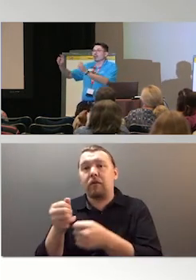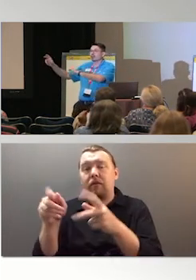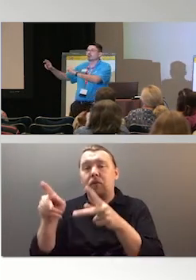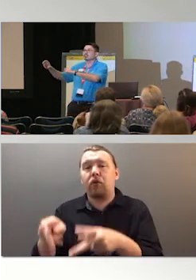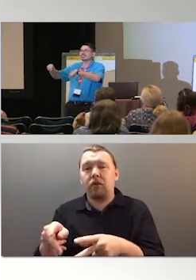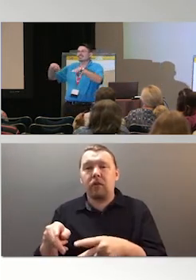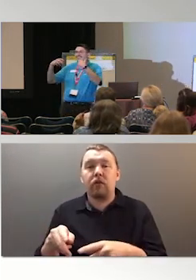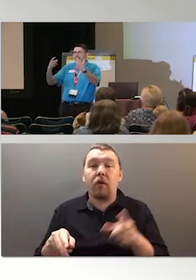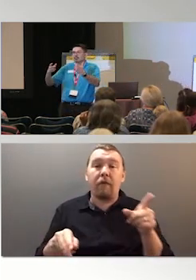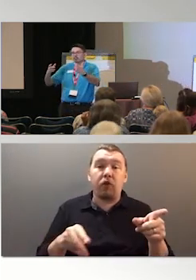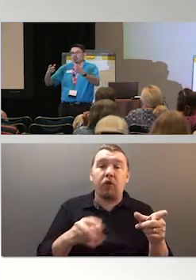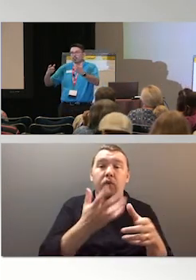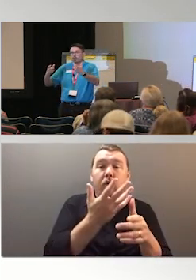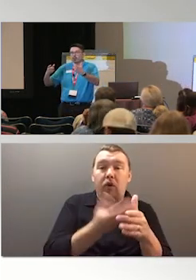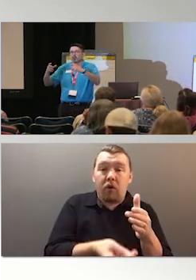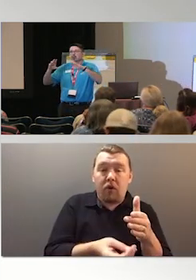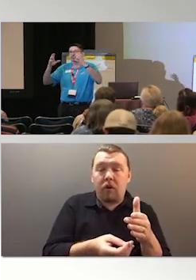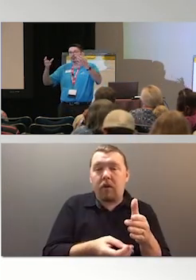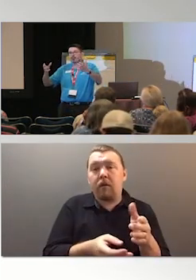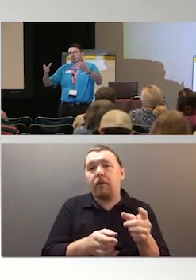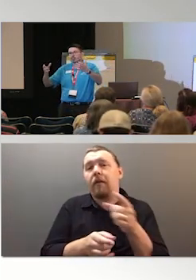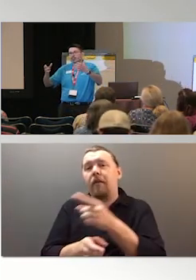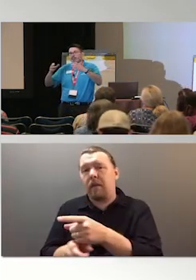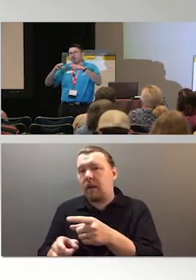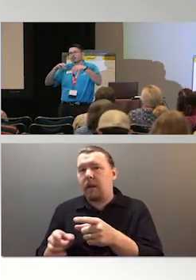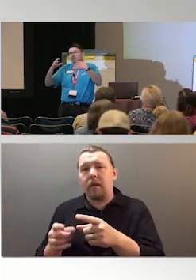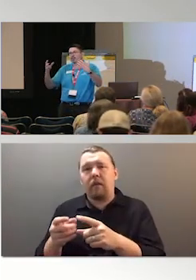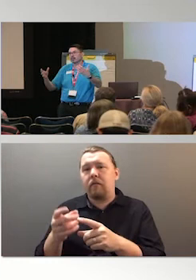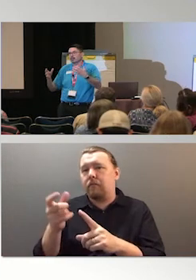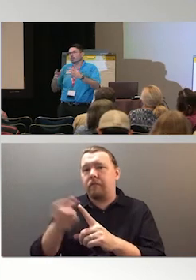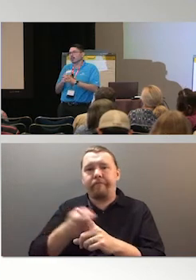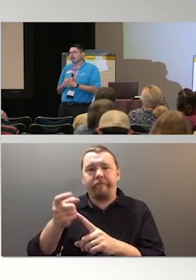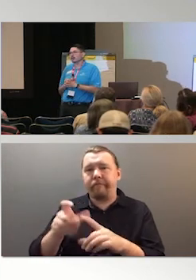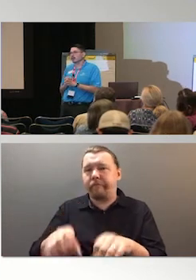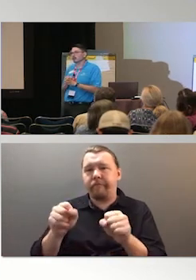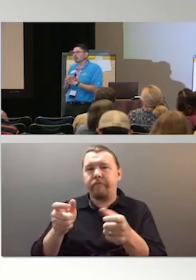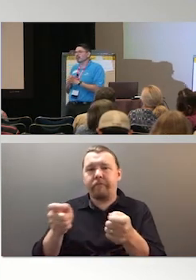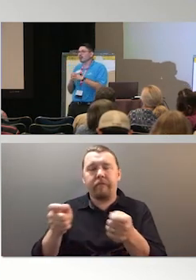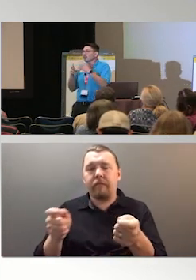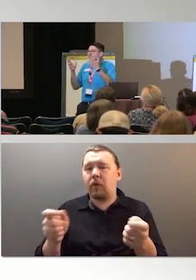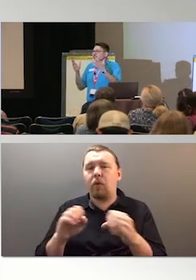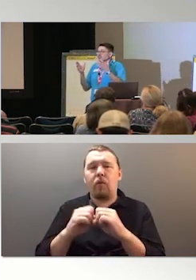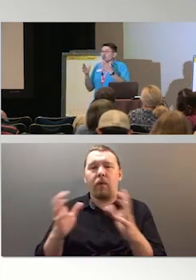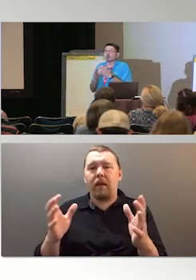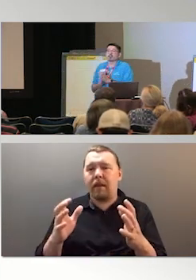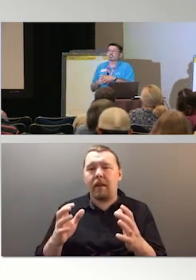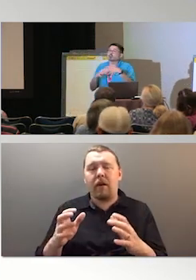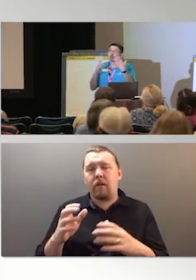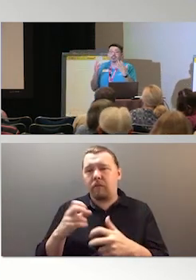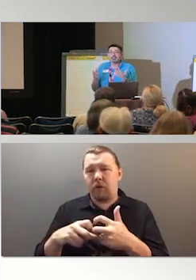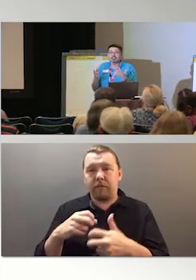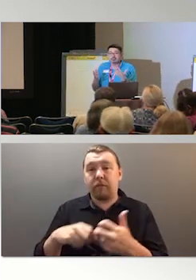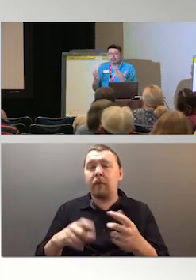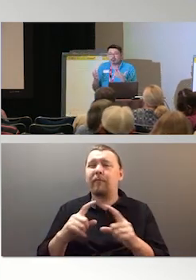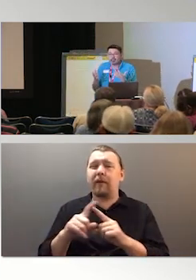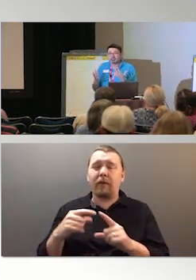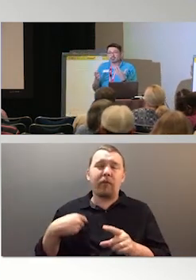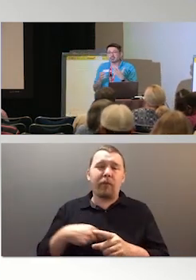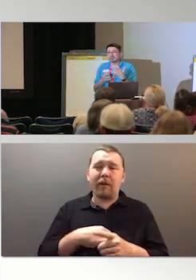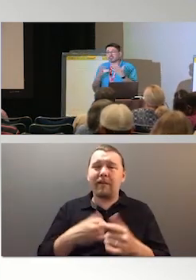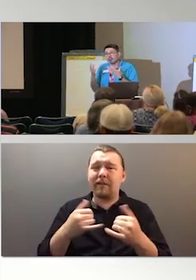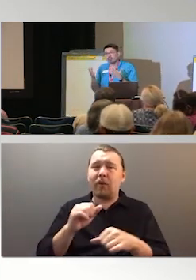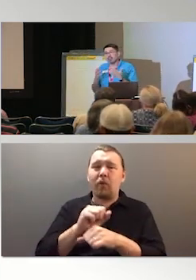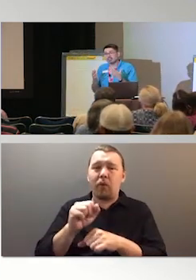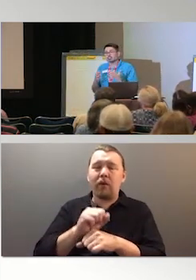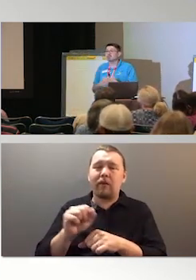that other person could step into the role, still manage the account, and nobody has harm and foul. So, but we're still working on different ways